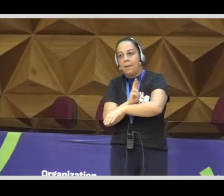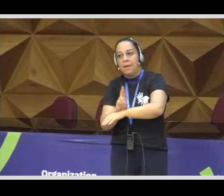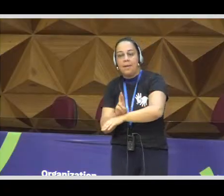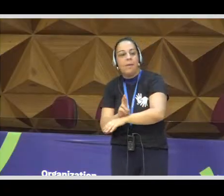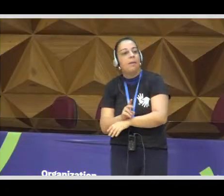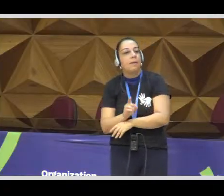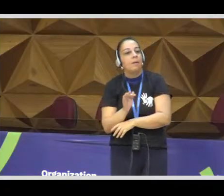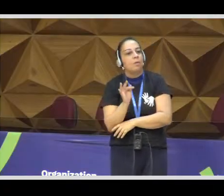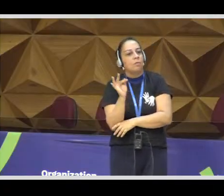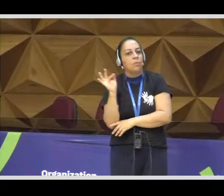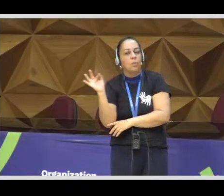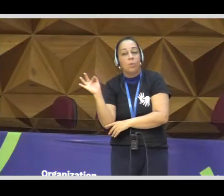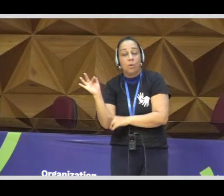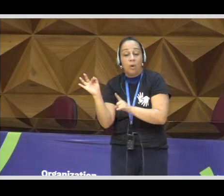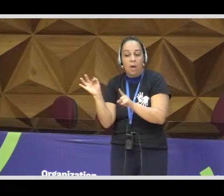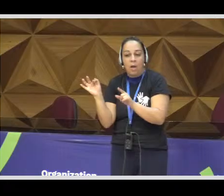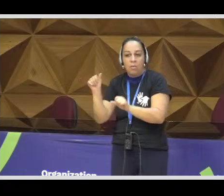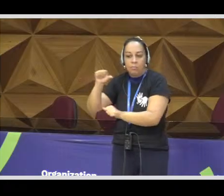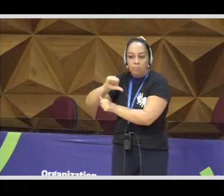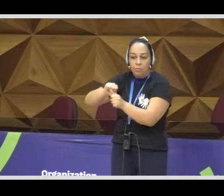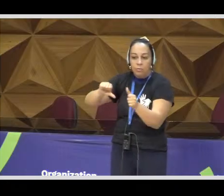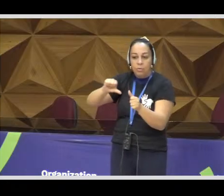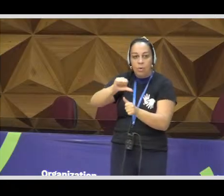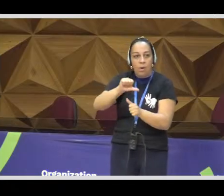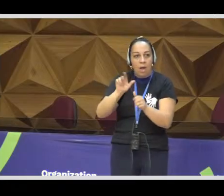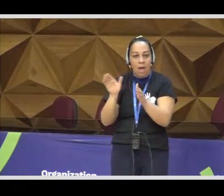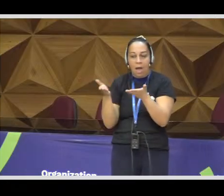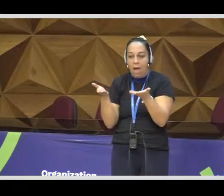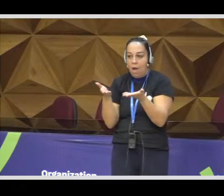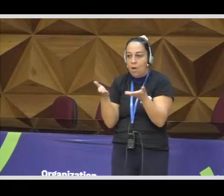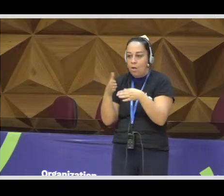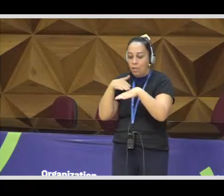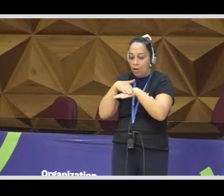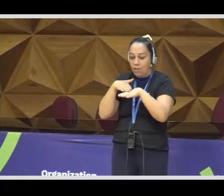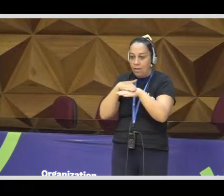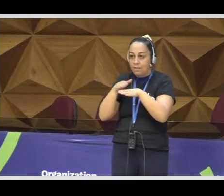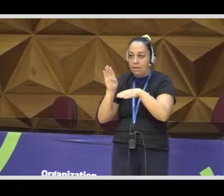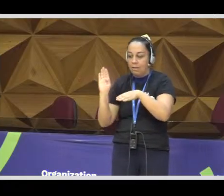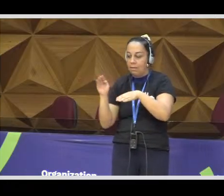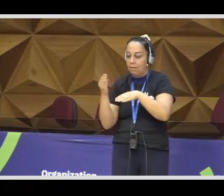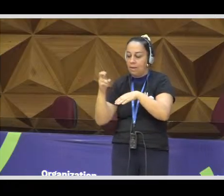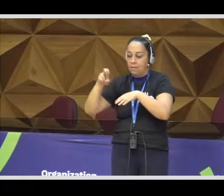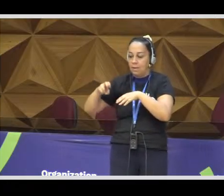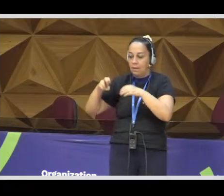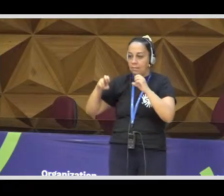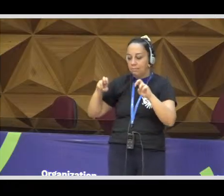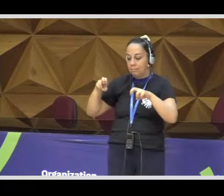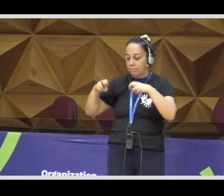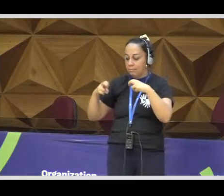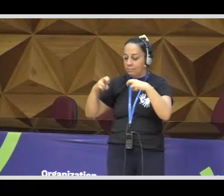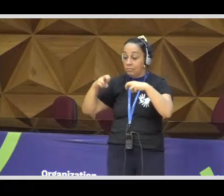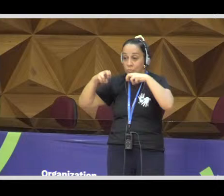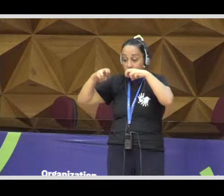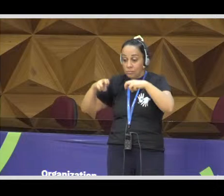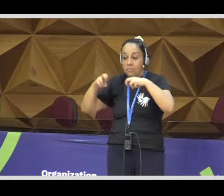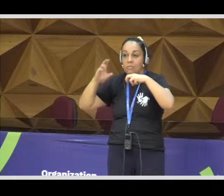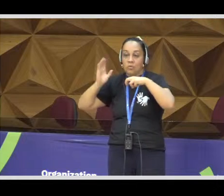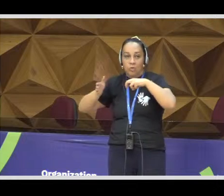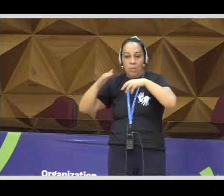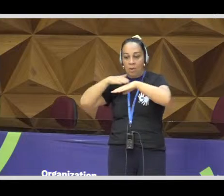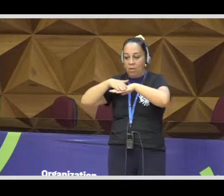rotated their chairs, so they're looking at the person in the back. If you can see on the table, it looks like they've got a nice cocktail or something like that. There's a screen between